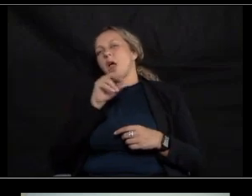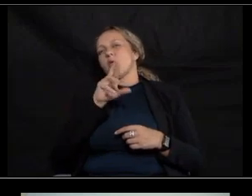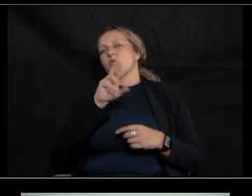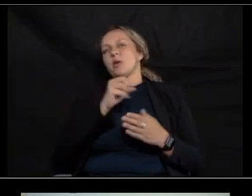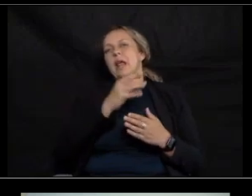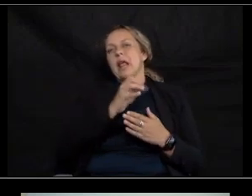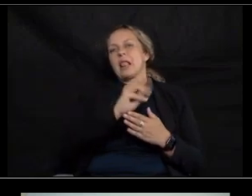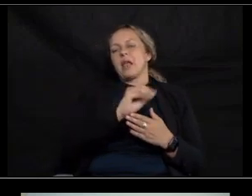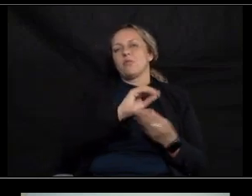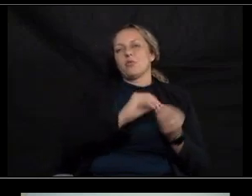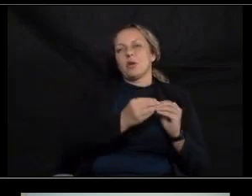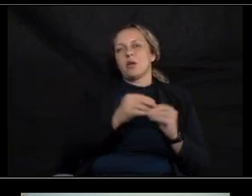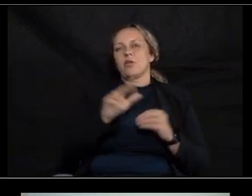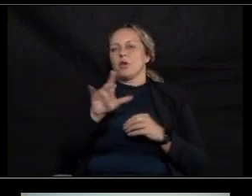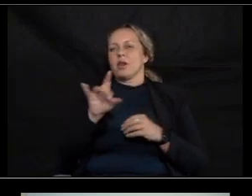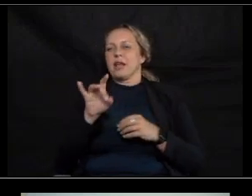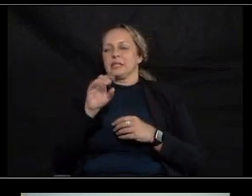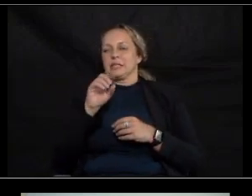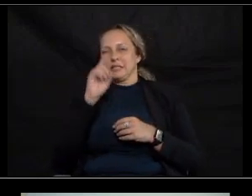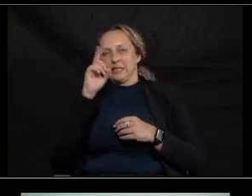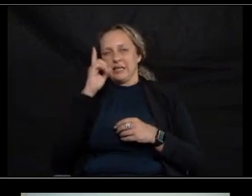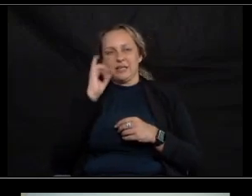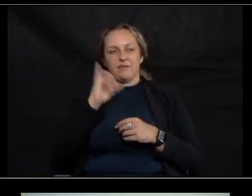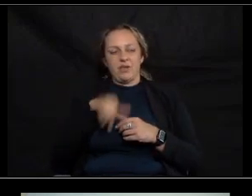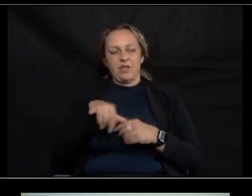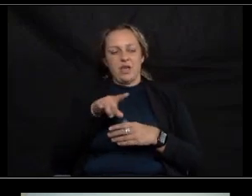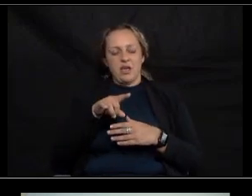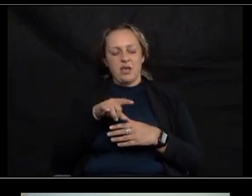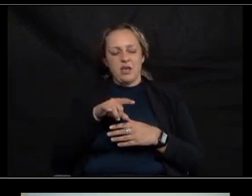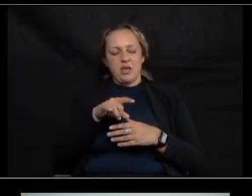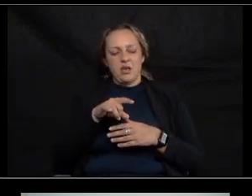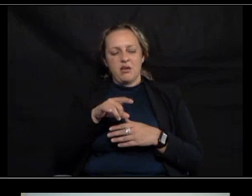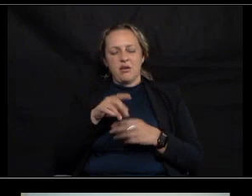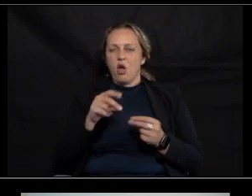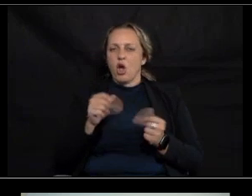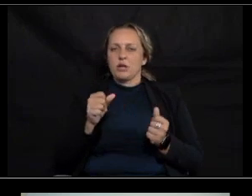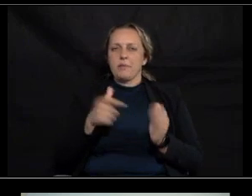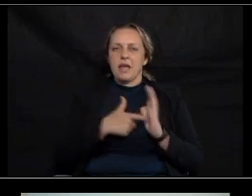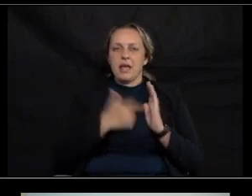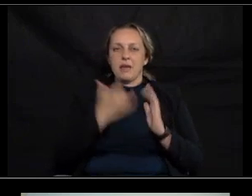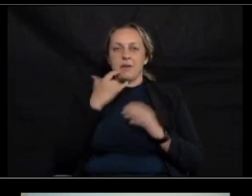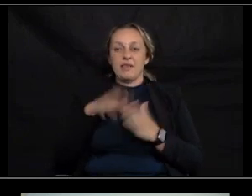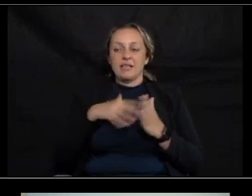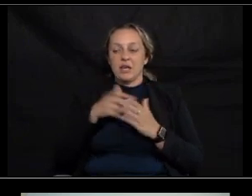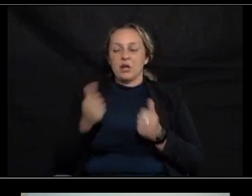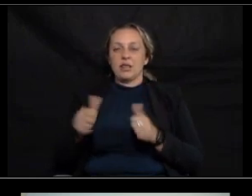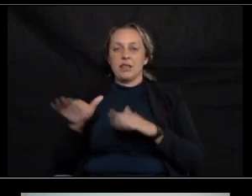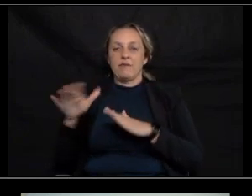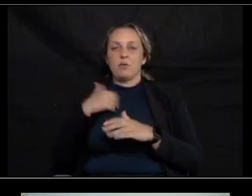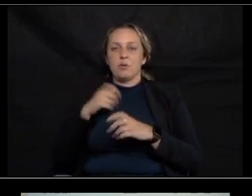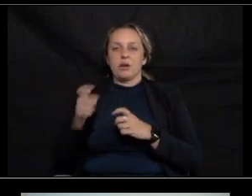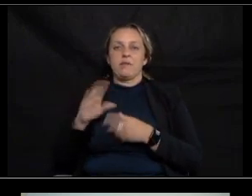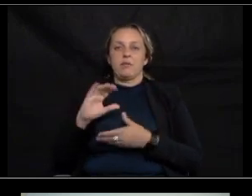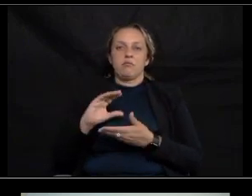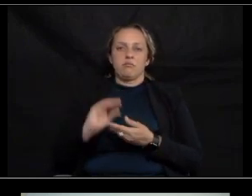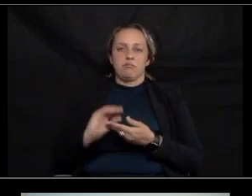delivery. The 38 cents is for delivery on demand, but if they schedule delivery, we're giving them a break.